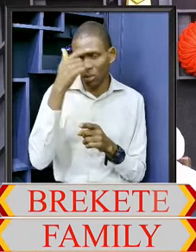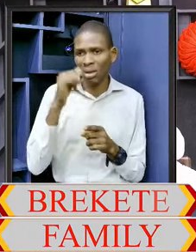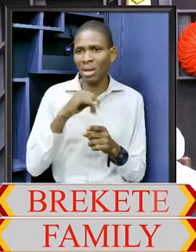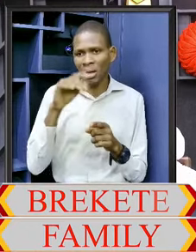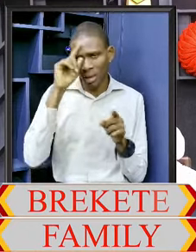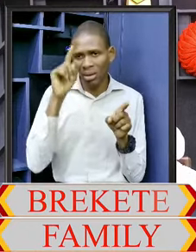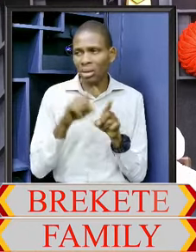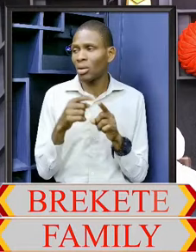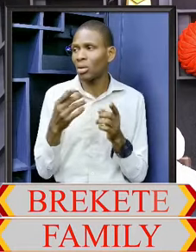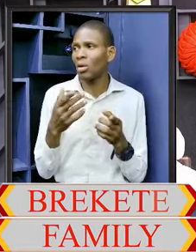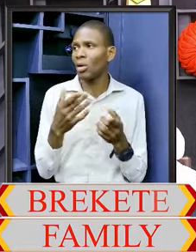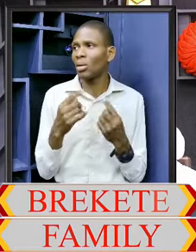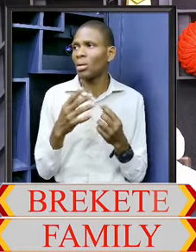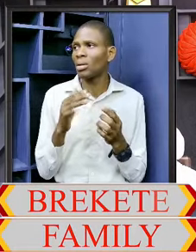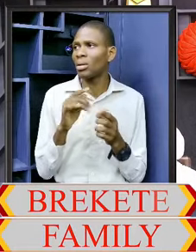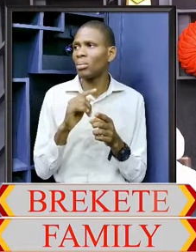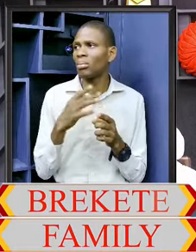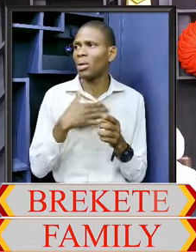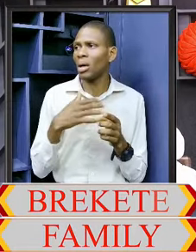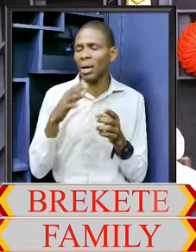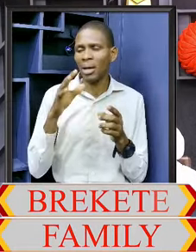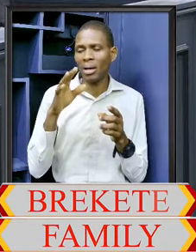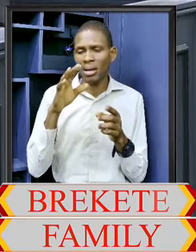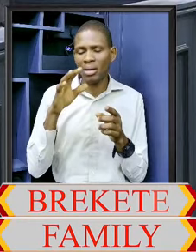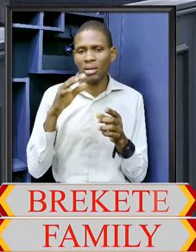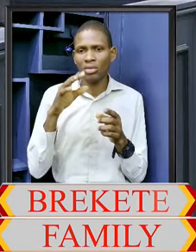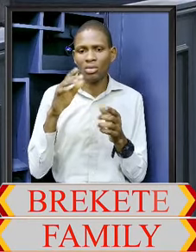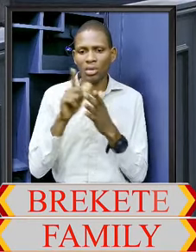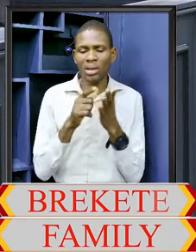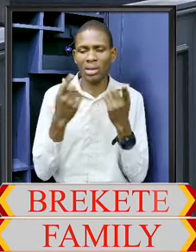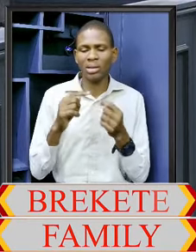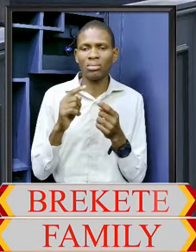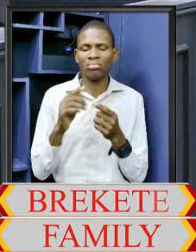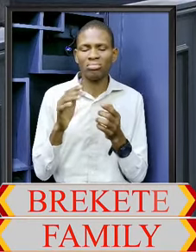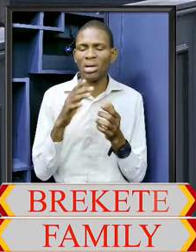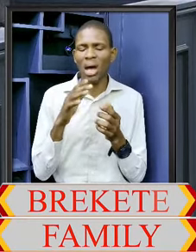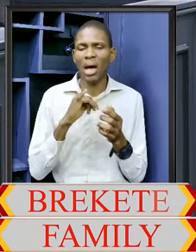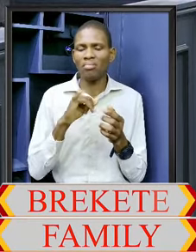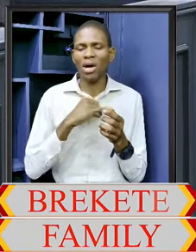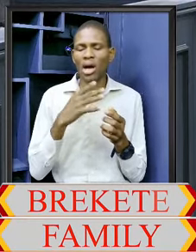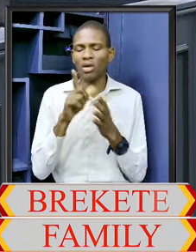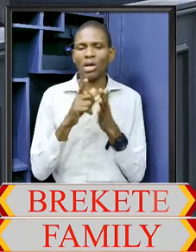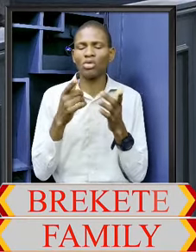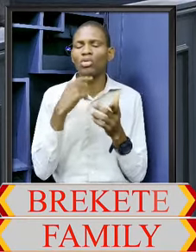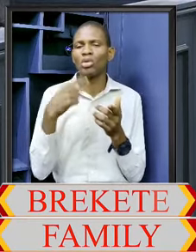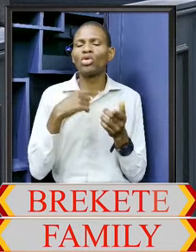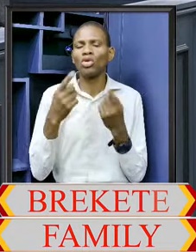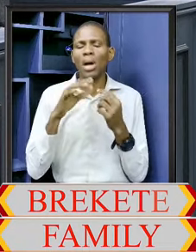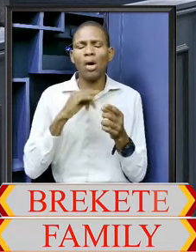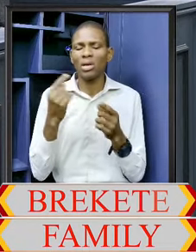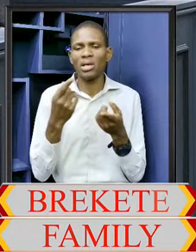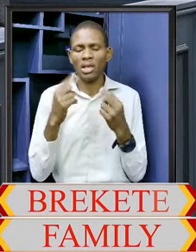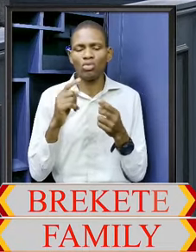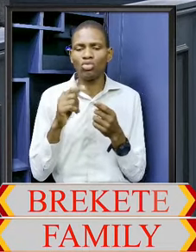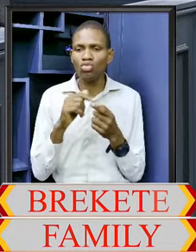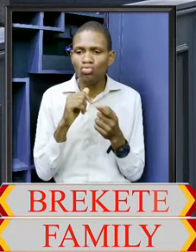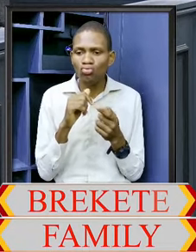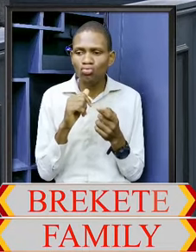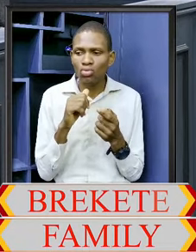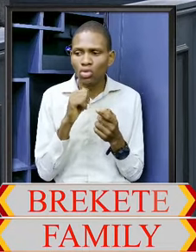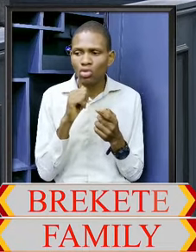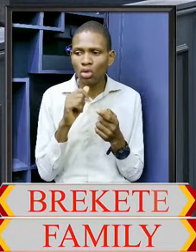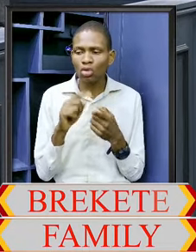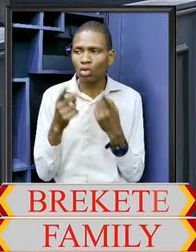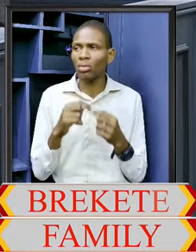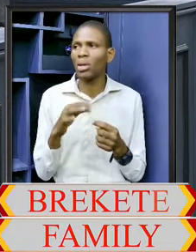here. My lawyer have told me not to come. I only came just to come and clarify. So, sir, I told Hassan, I